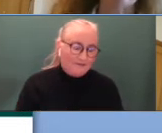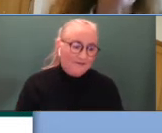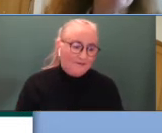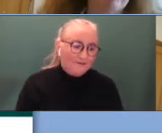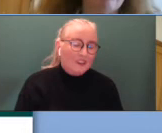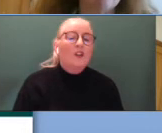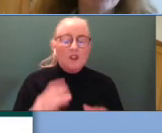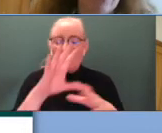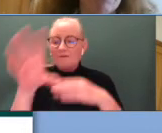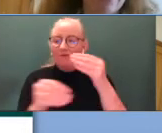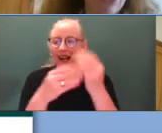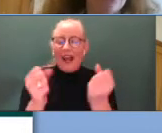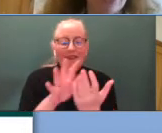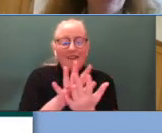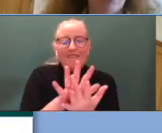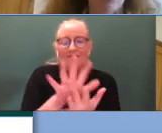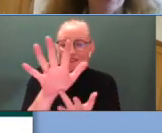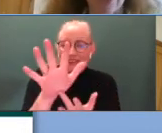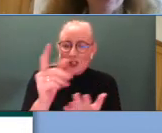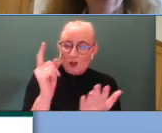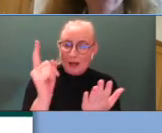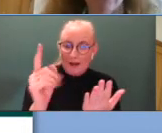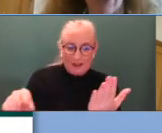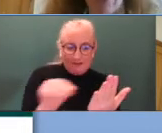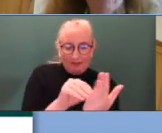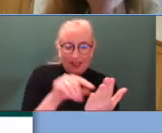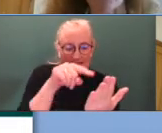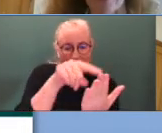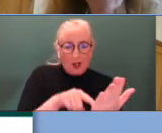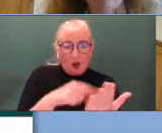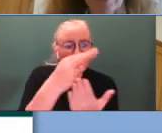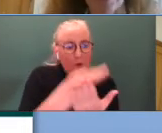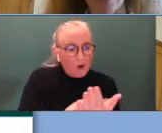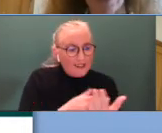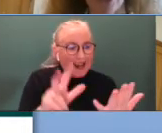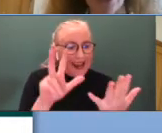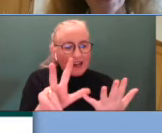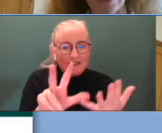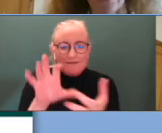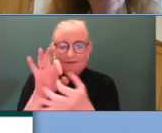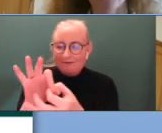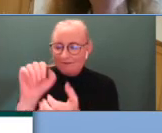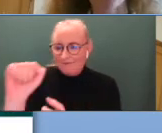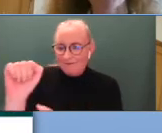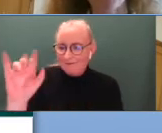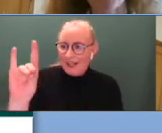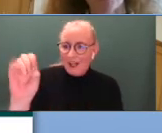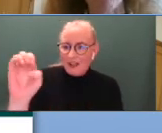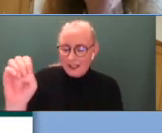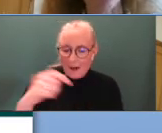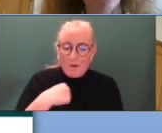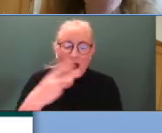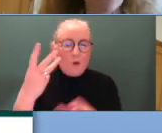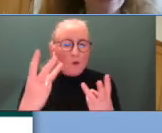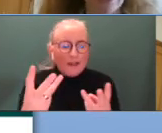In total, there are 15 recommendations in the report, and 8 of those are more specifically related to the HSC. So I just wanted to